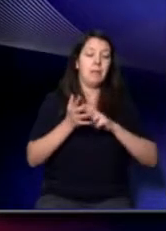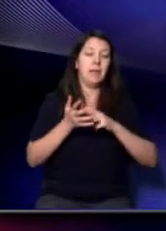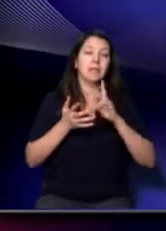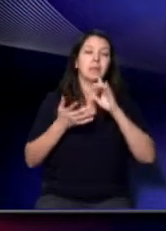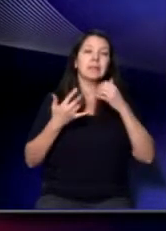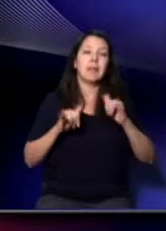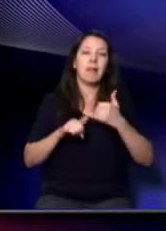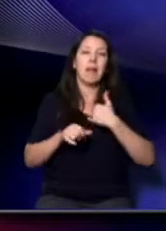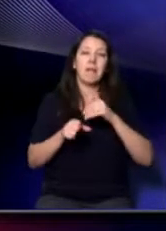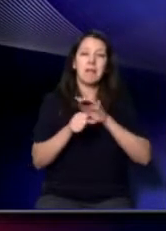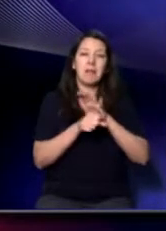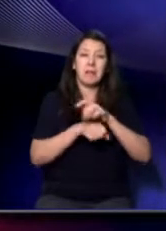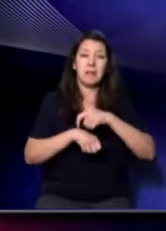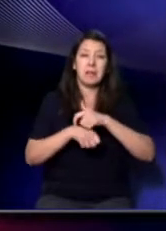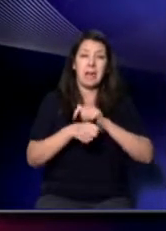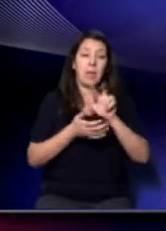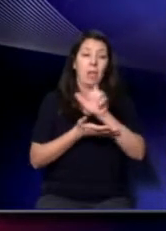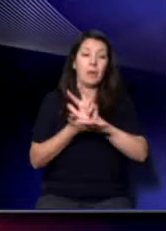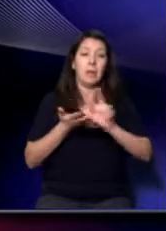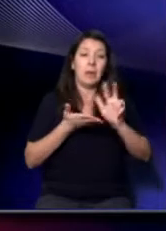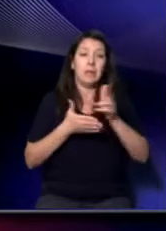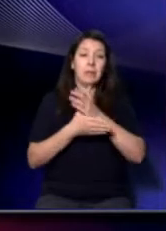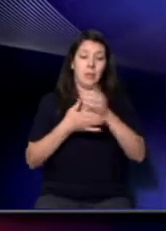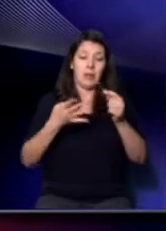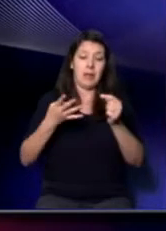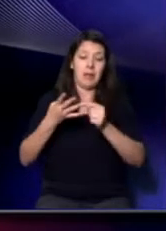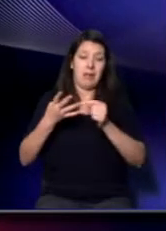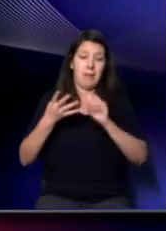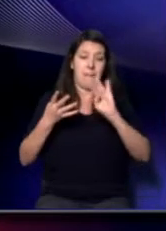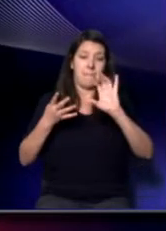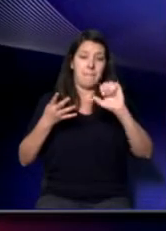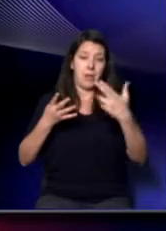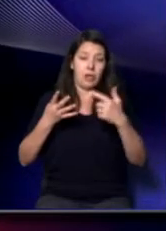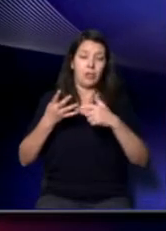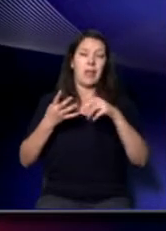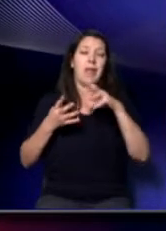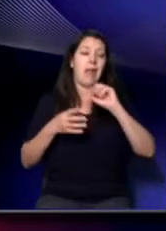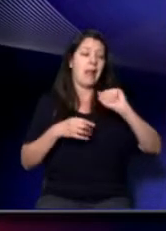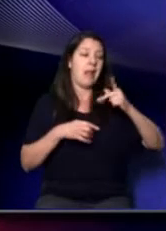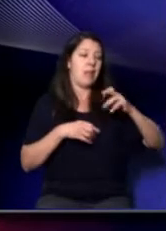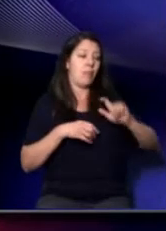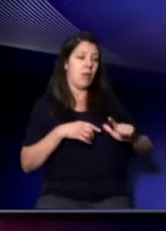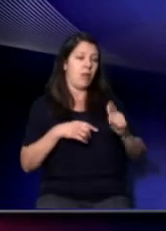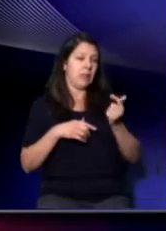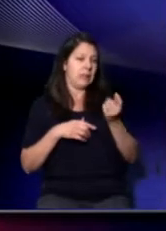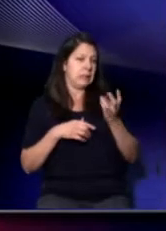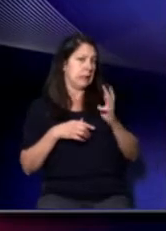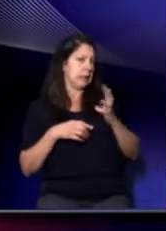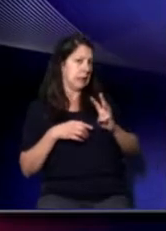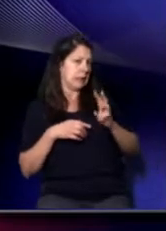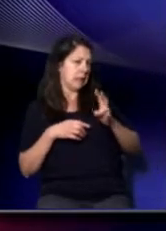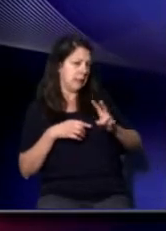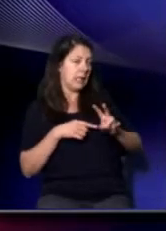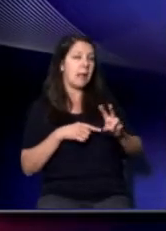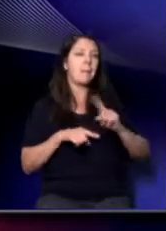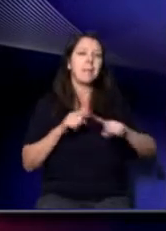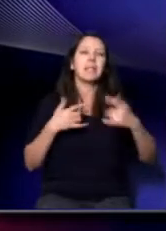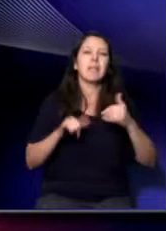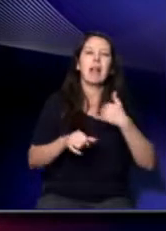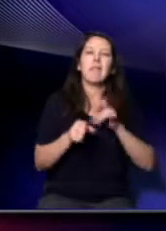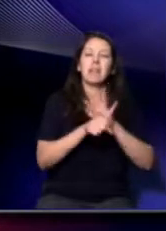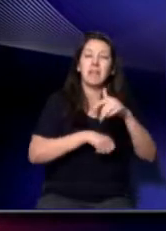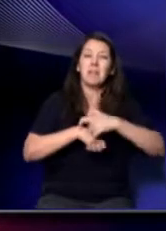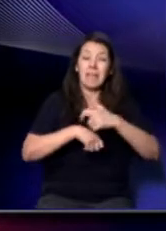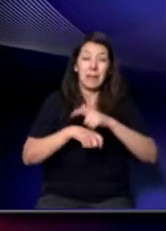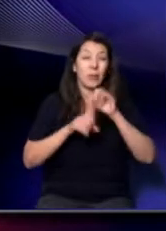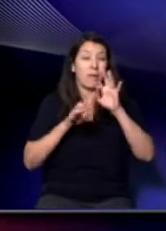and April 15th. But the intent here was to provide some flexibility. So if you want to